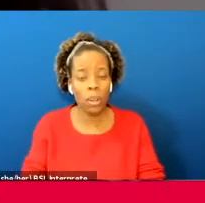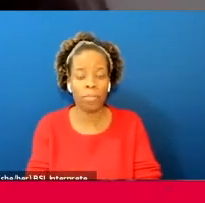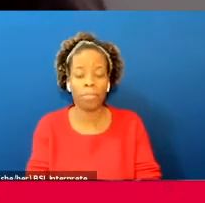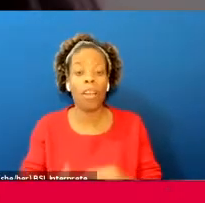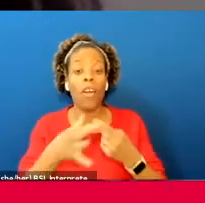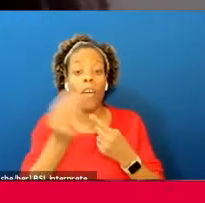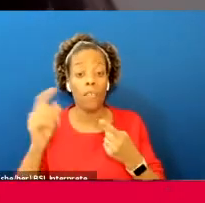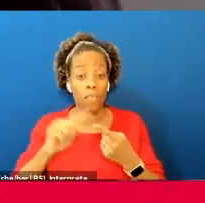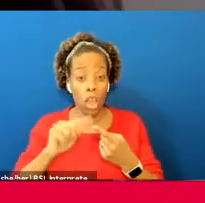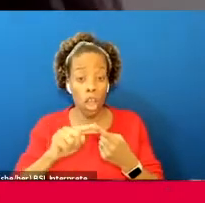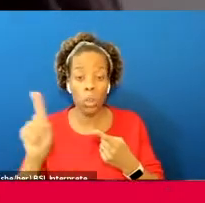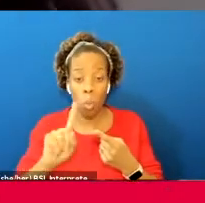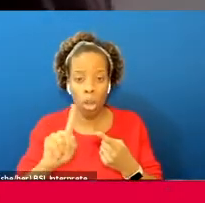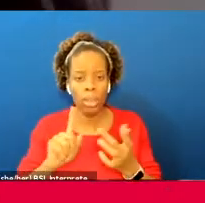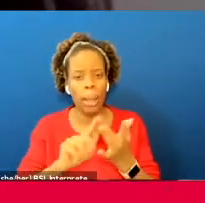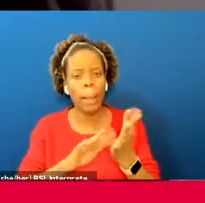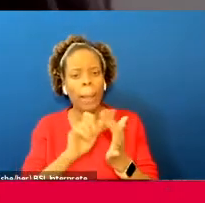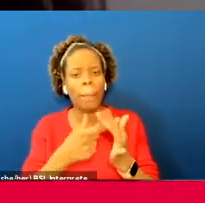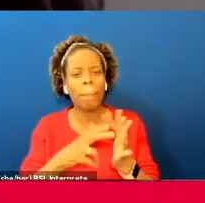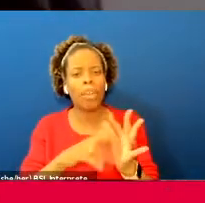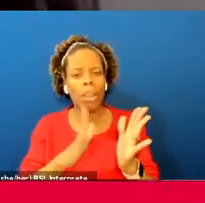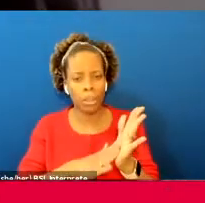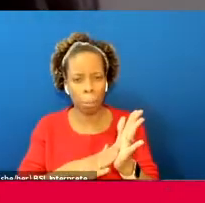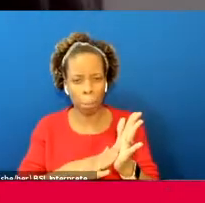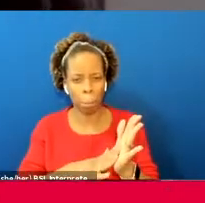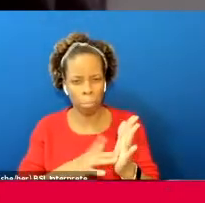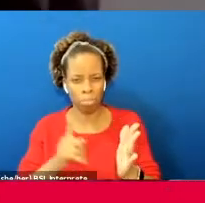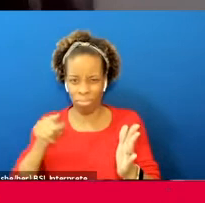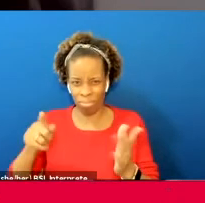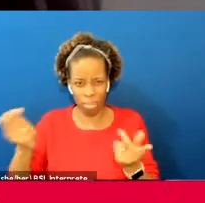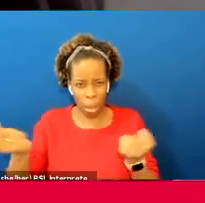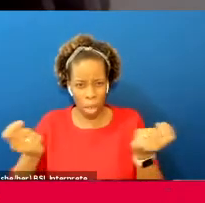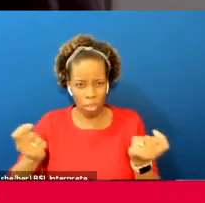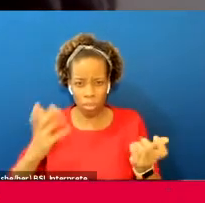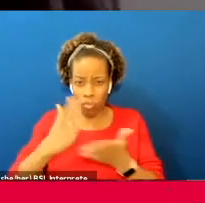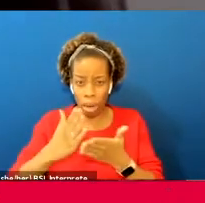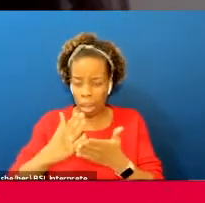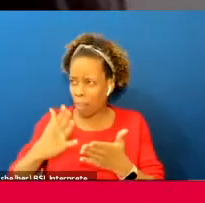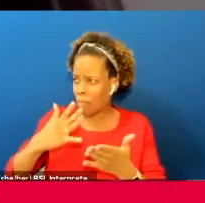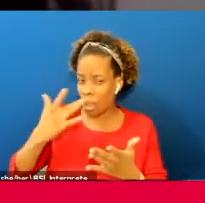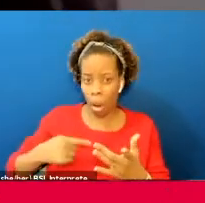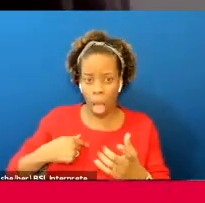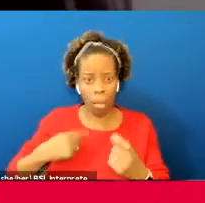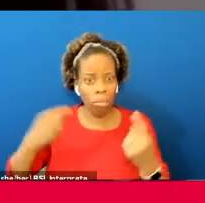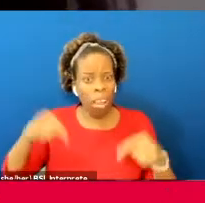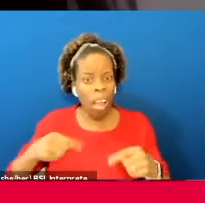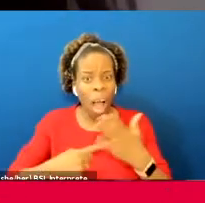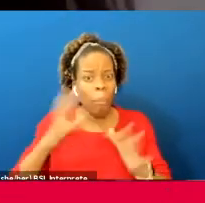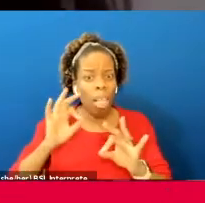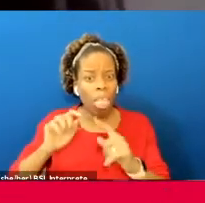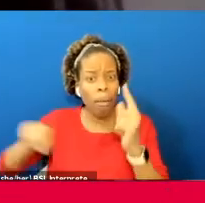that imperialism may seem like a phenomenon that only occurs thousands of miles away. And recent history, you